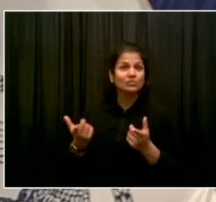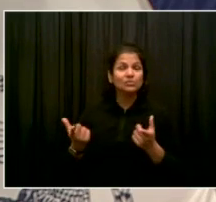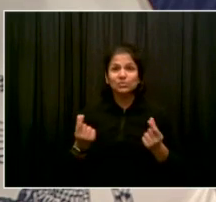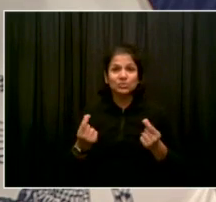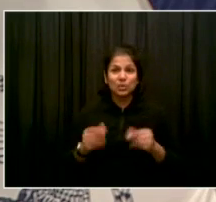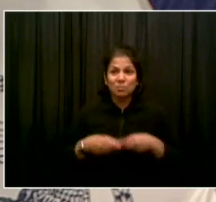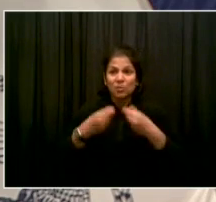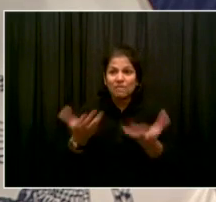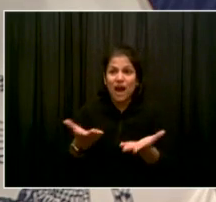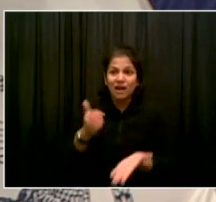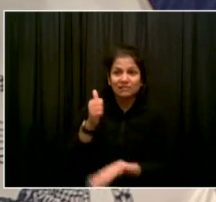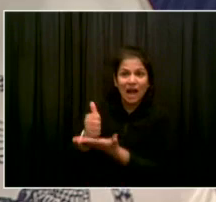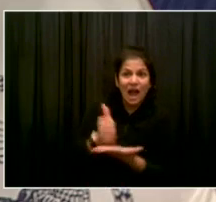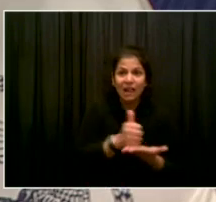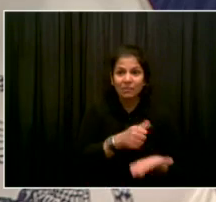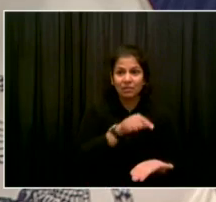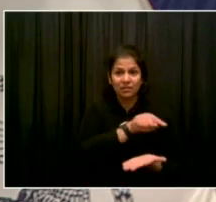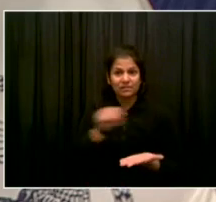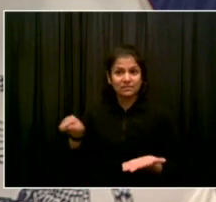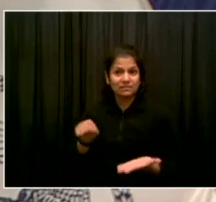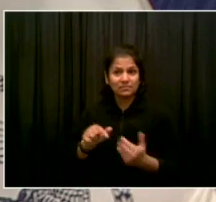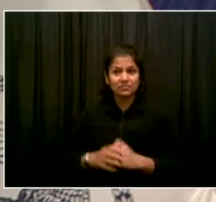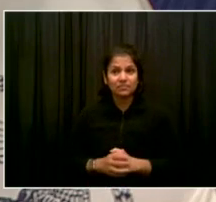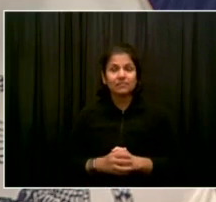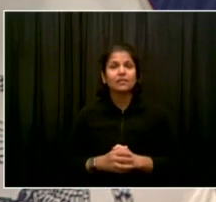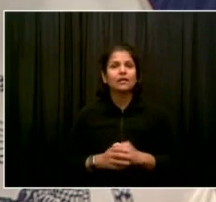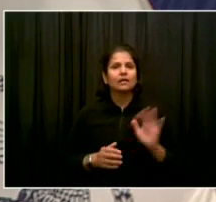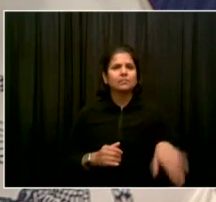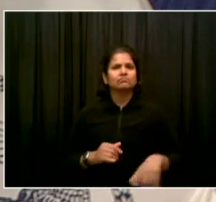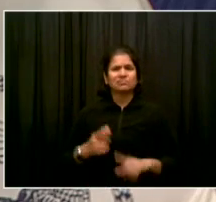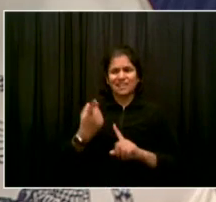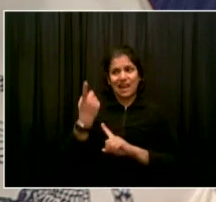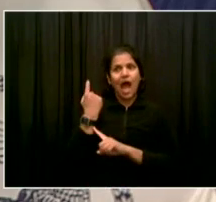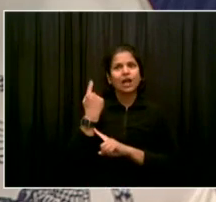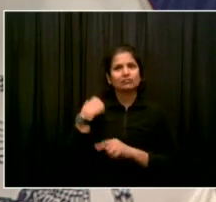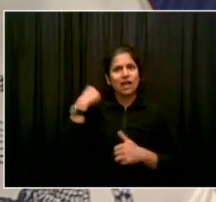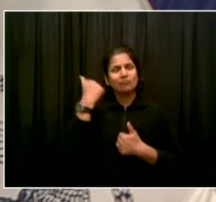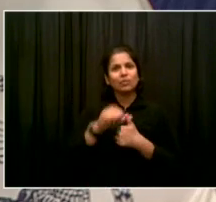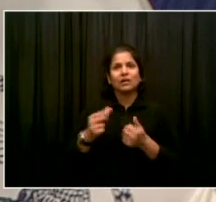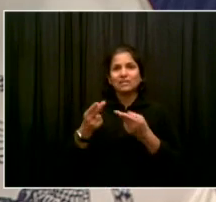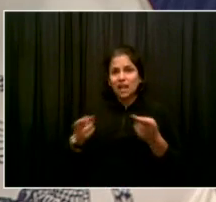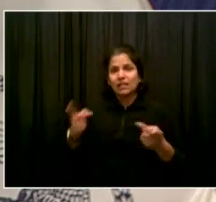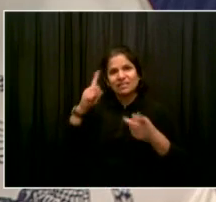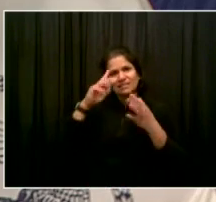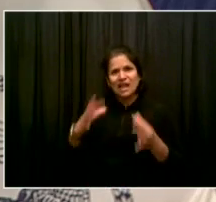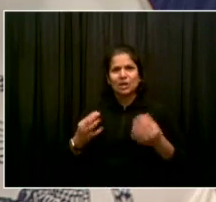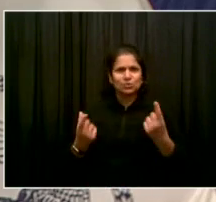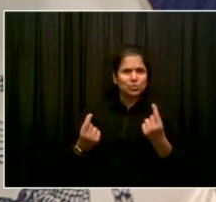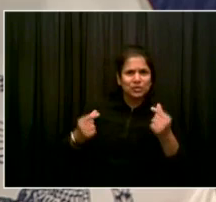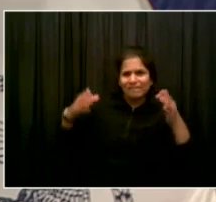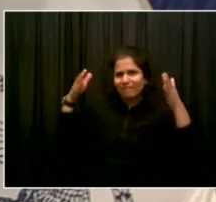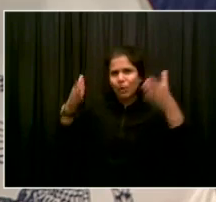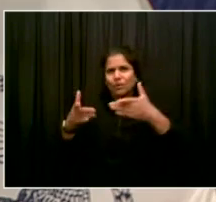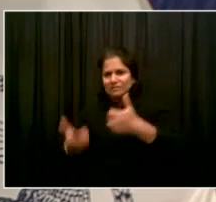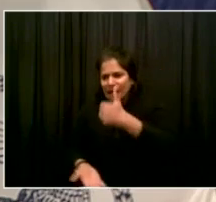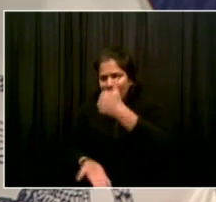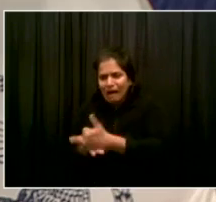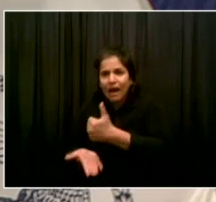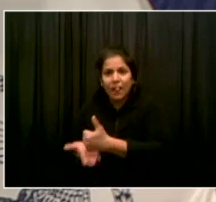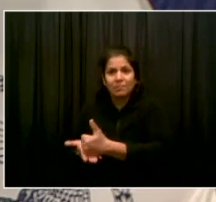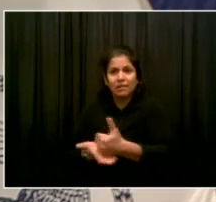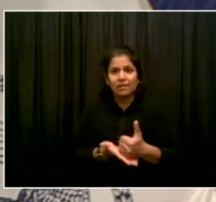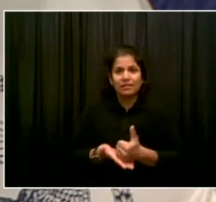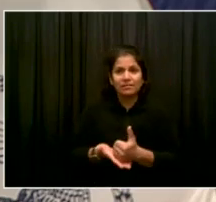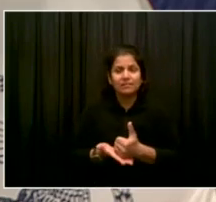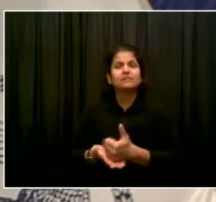year when it came to shelters and Rikers Island? Well, look, we're always looking at